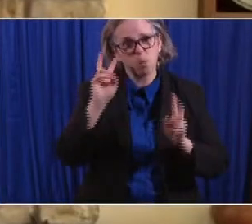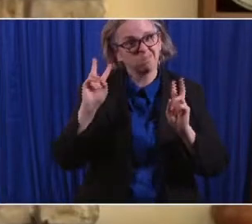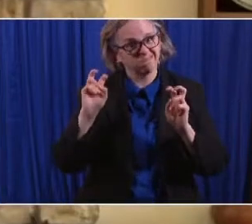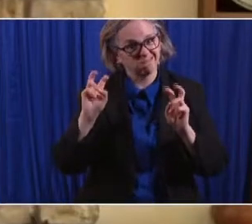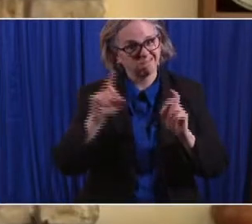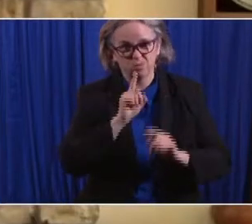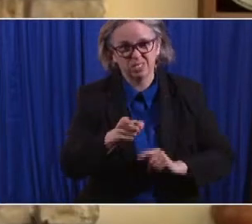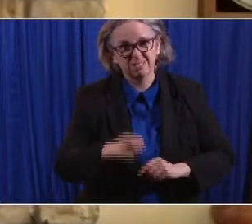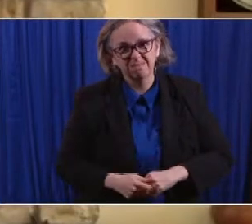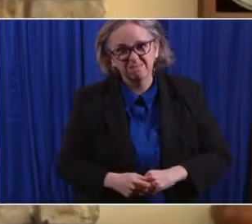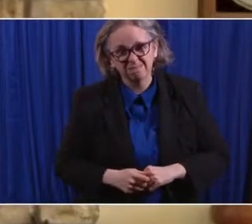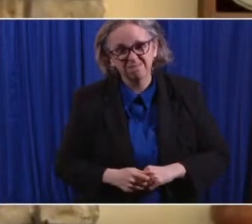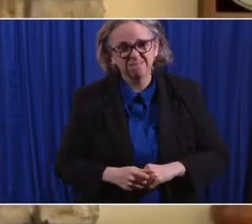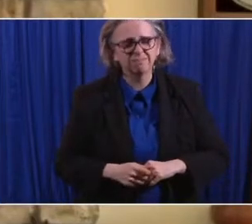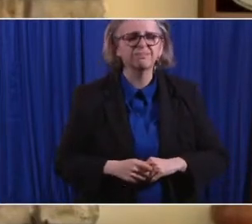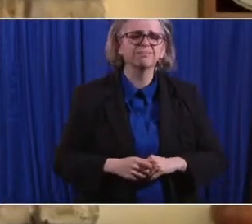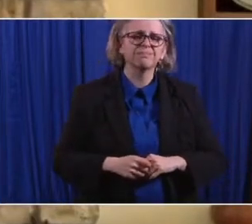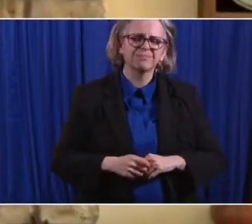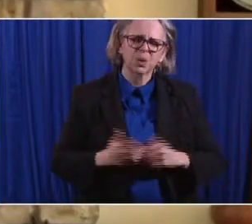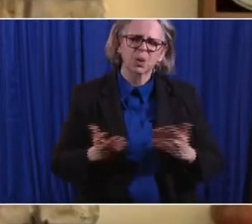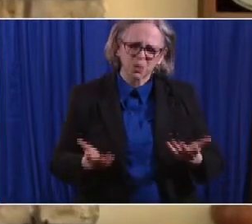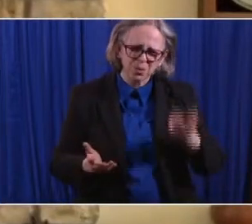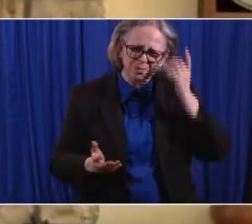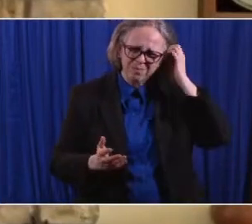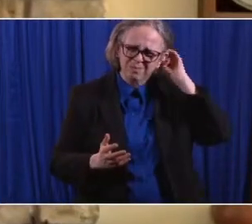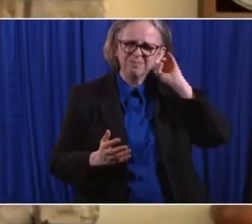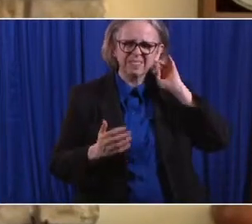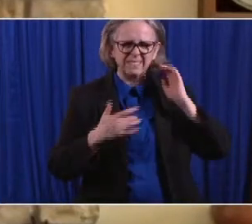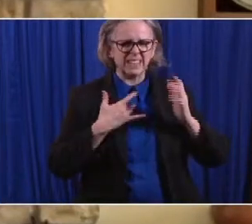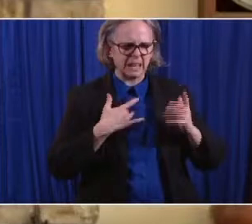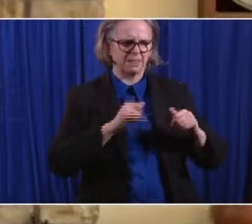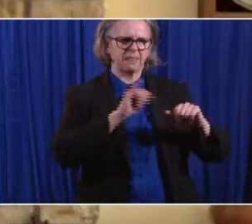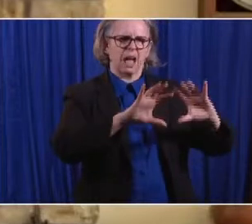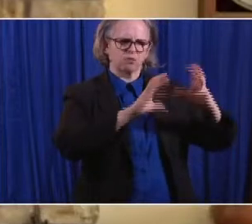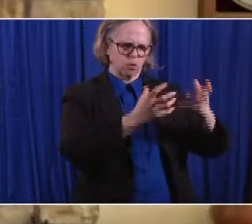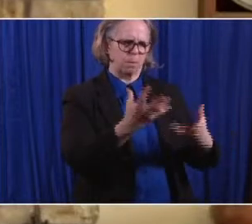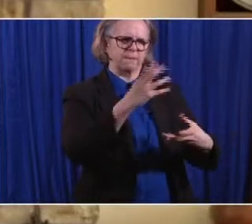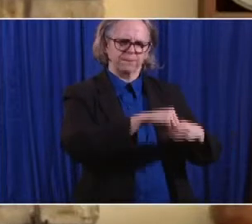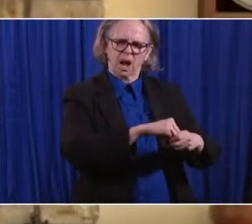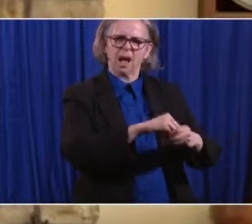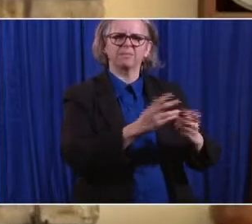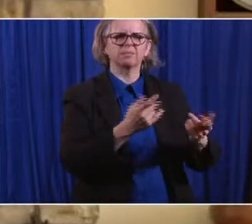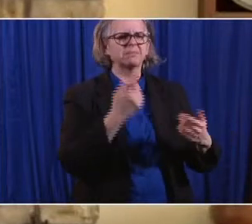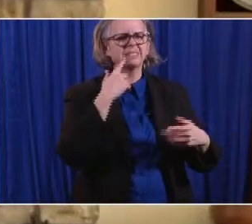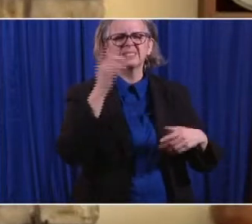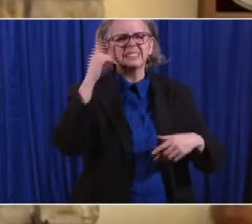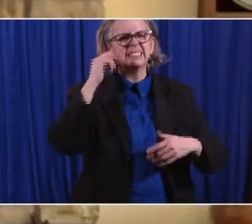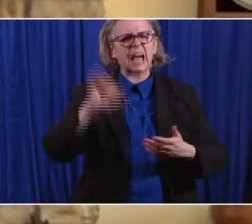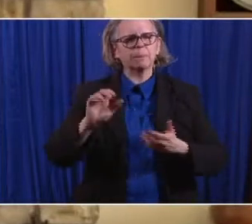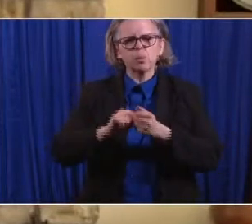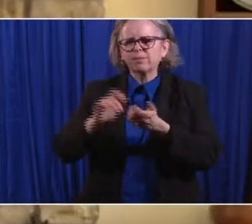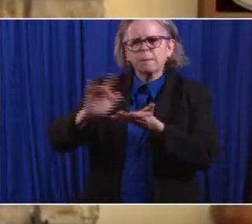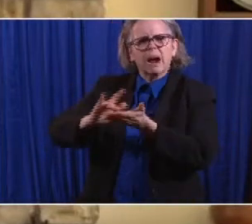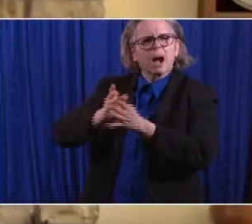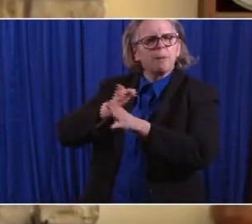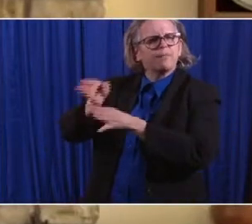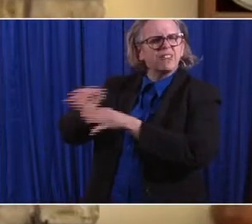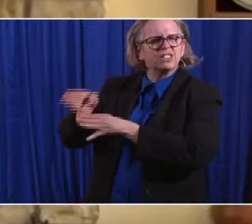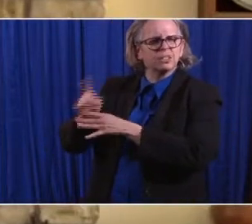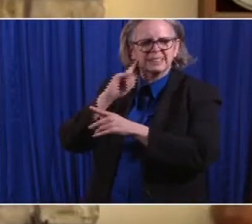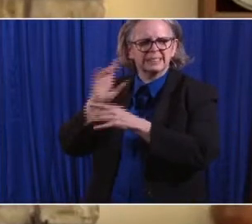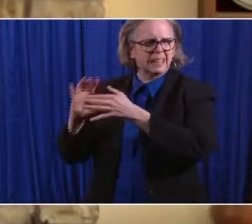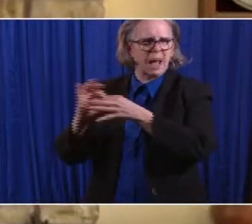were included. Same thing with the medical groups that we had in